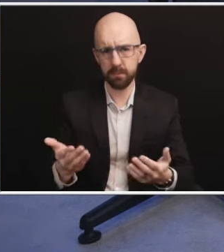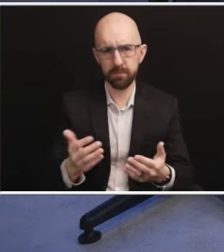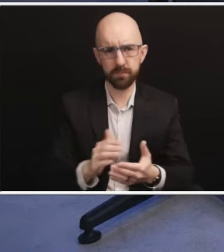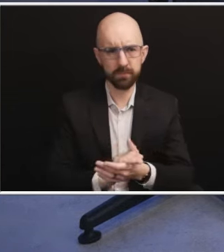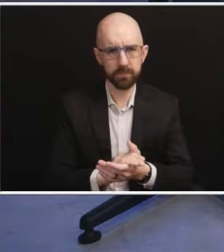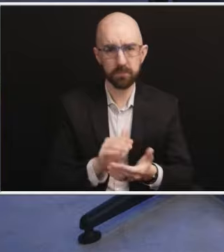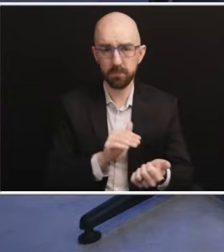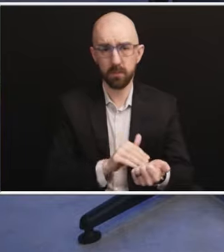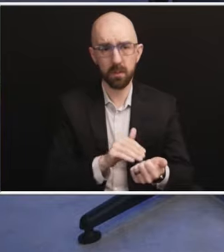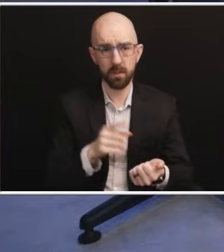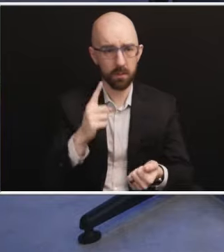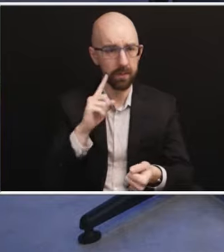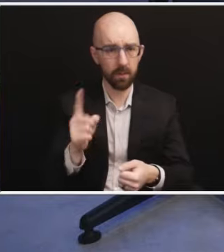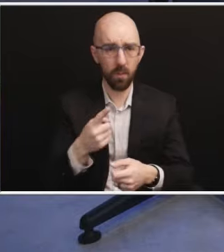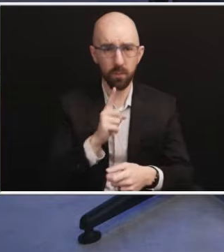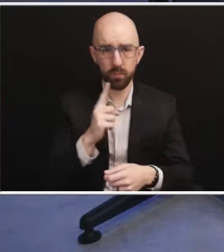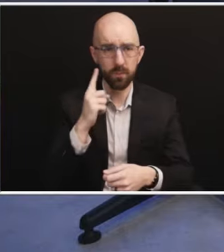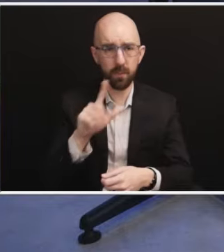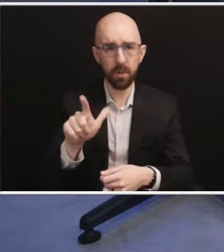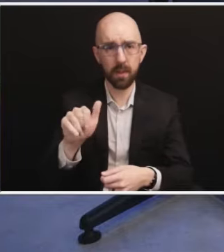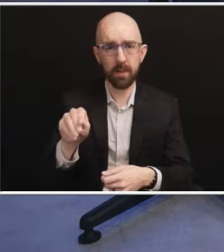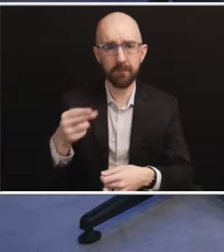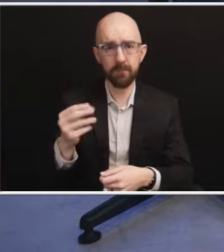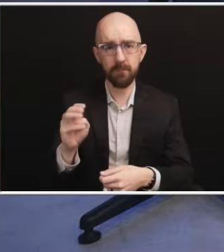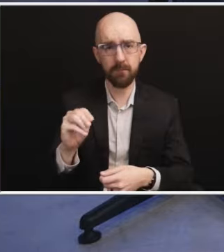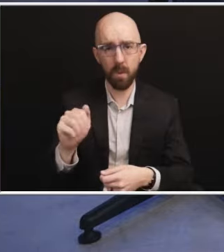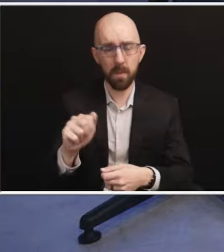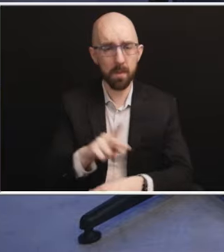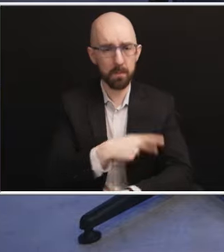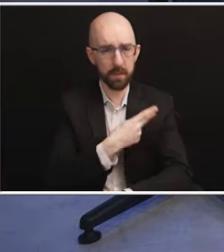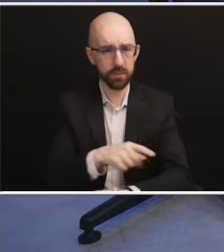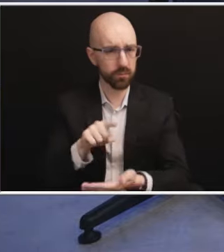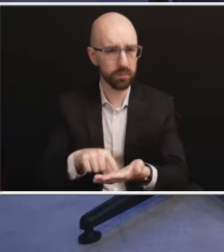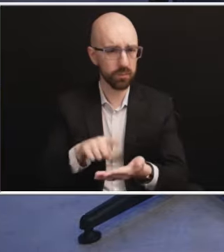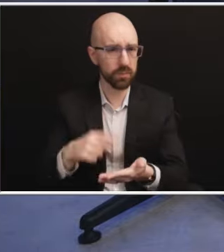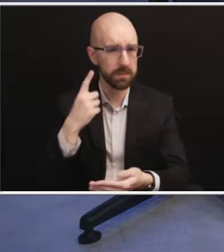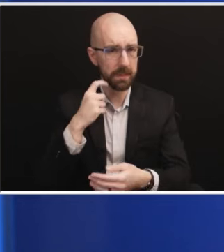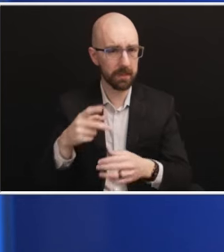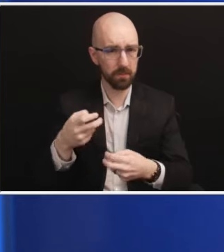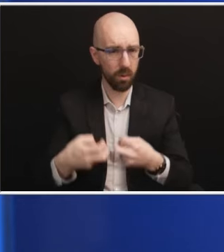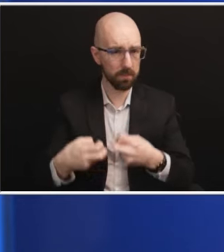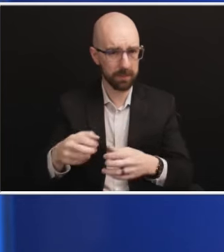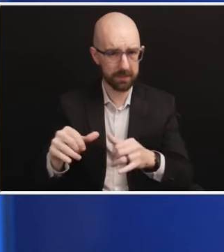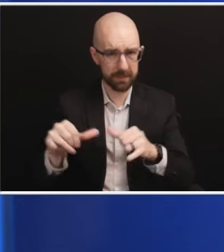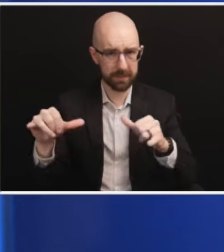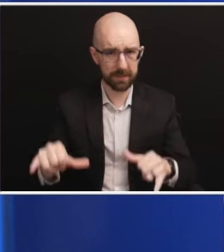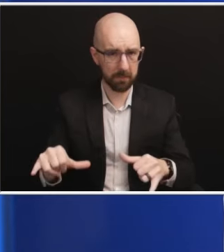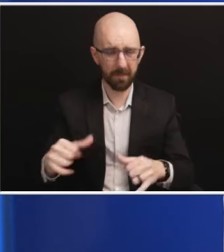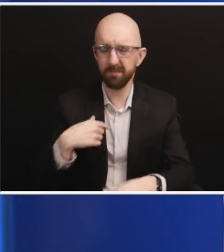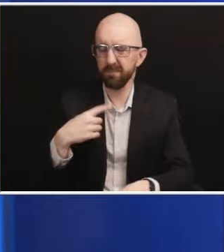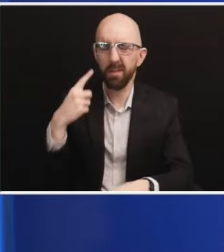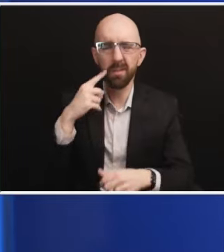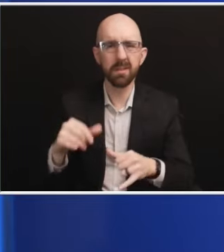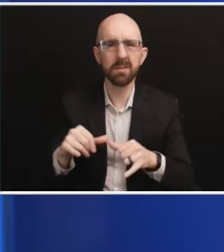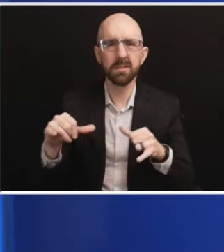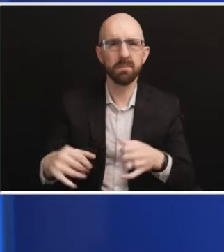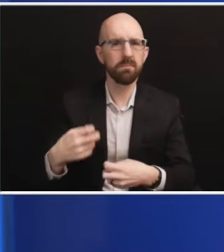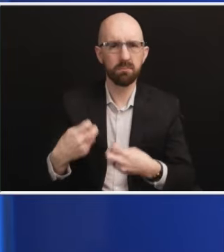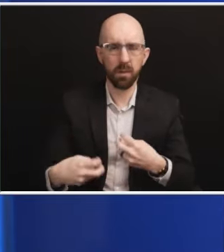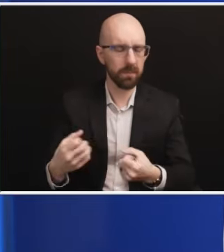only true for lymphoma patients, or researchers suspect the problem is systemic? No, it's a systemic problem. It has been for many, many